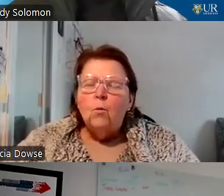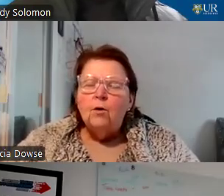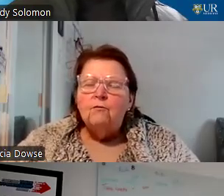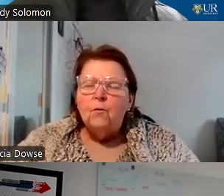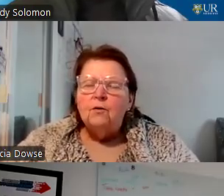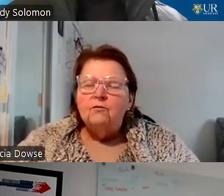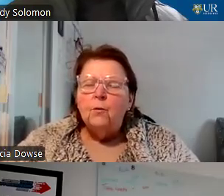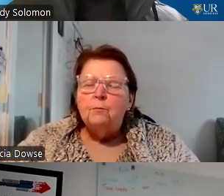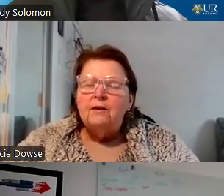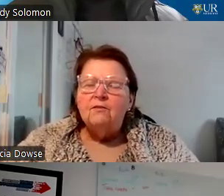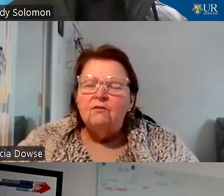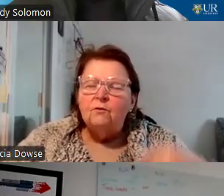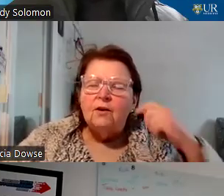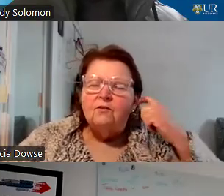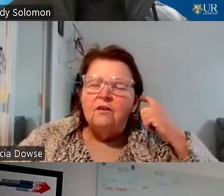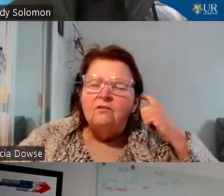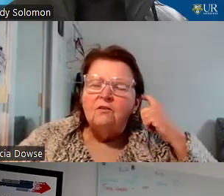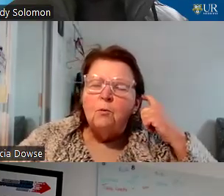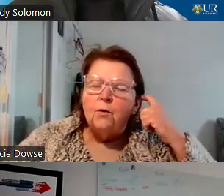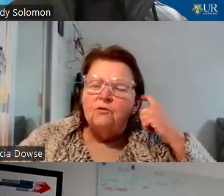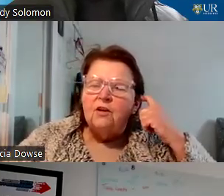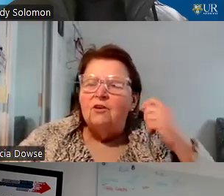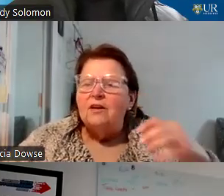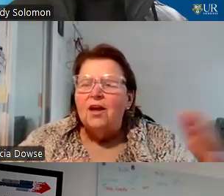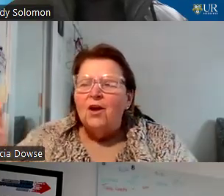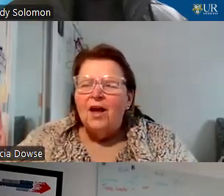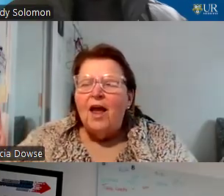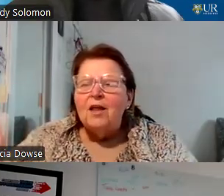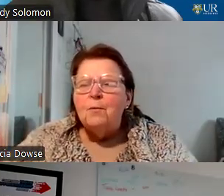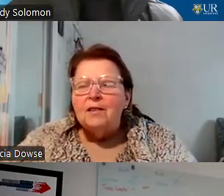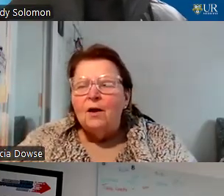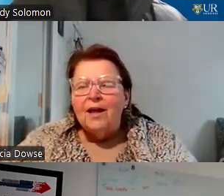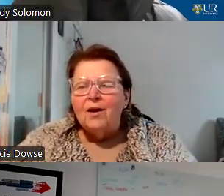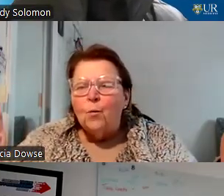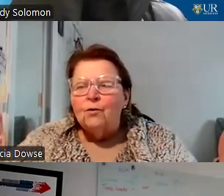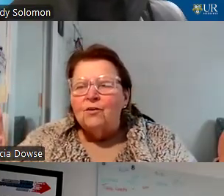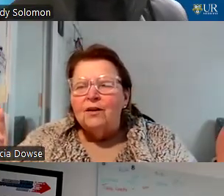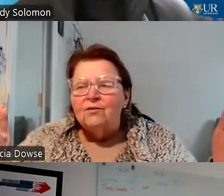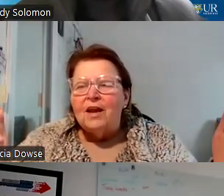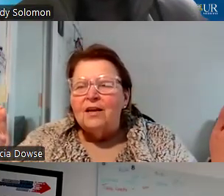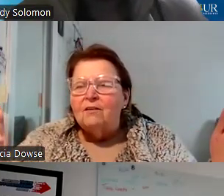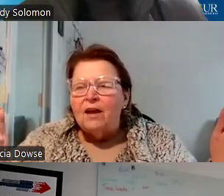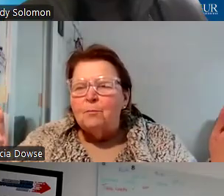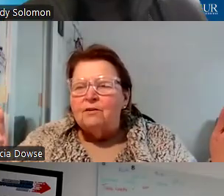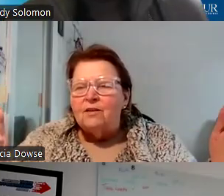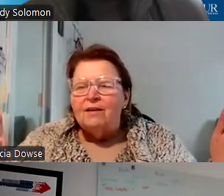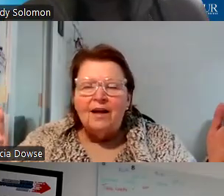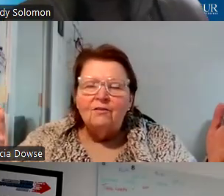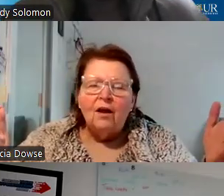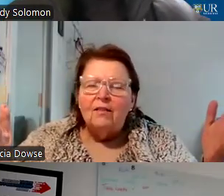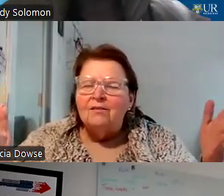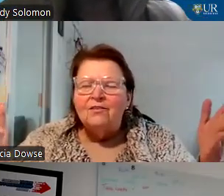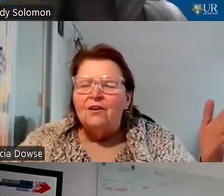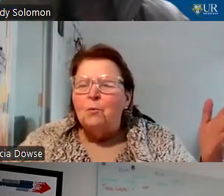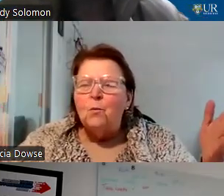designs, workplace considerations, an accessible workstation. Anybody that works on a standing table these days,